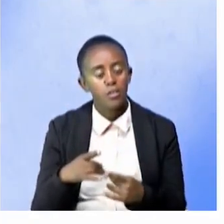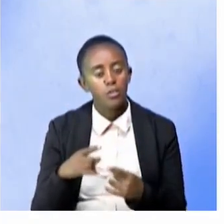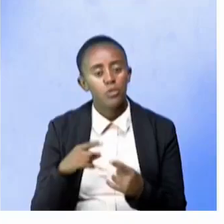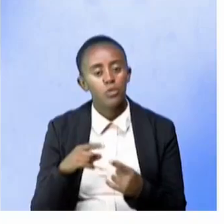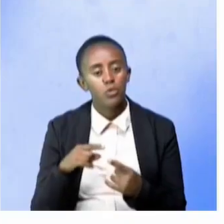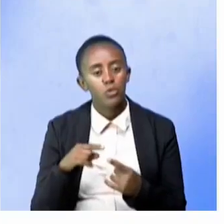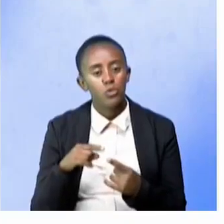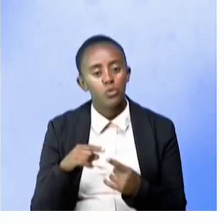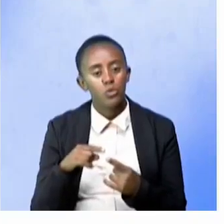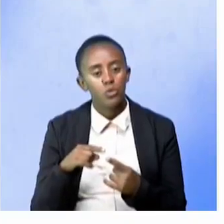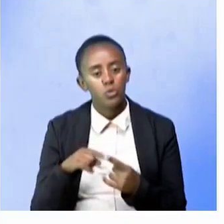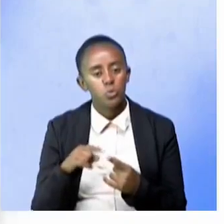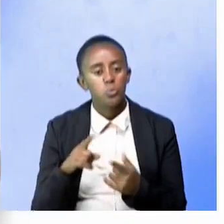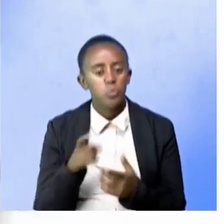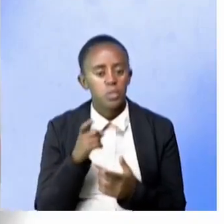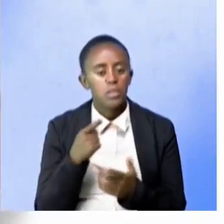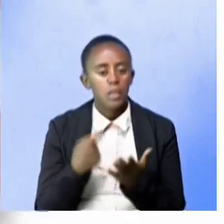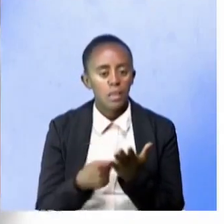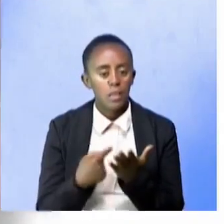this shirt